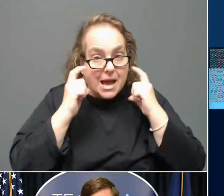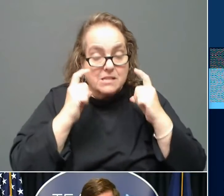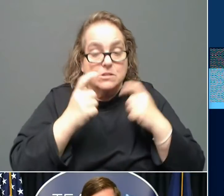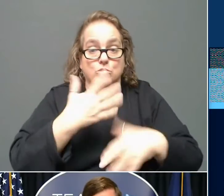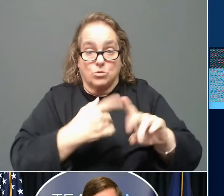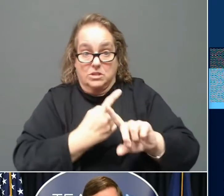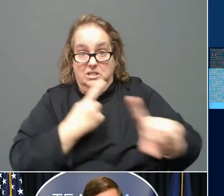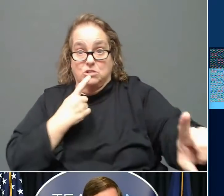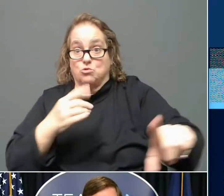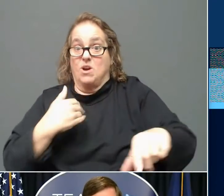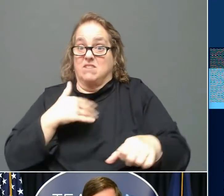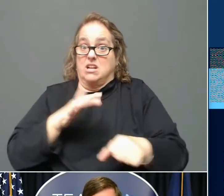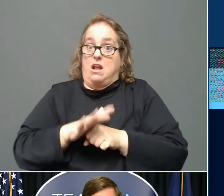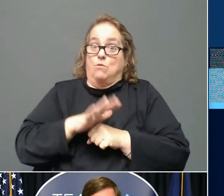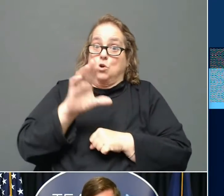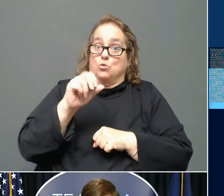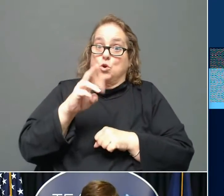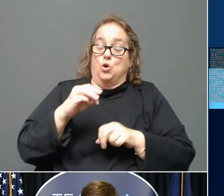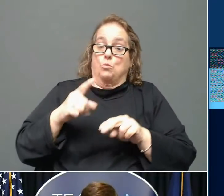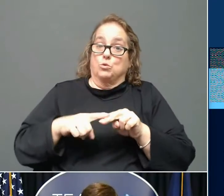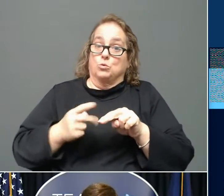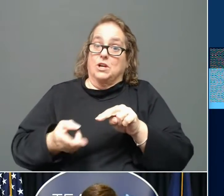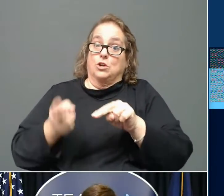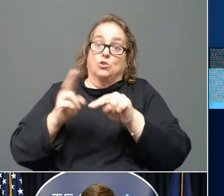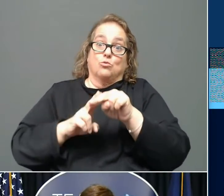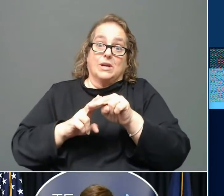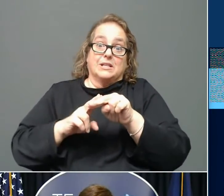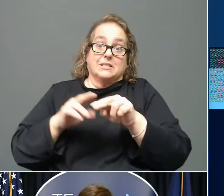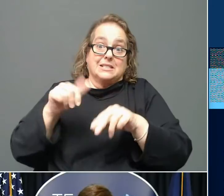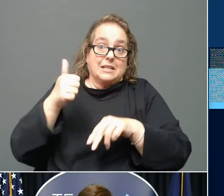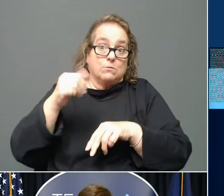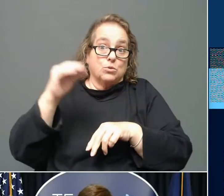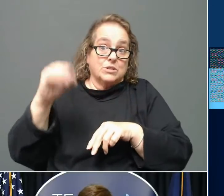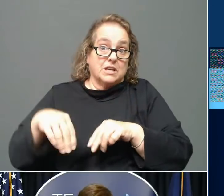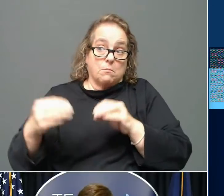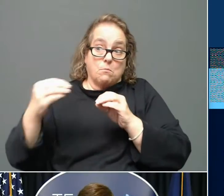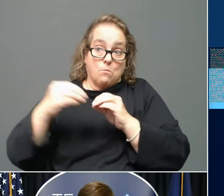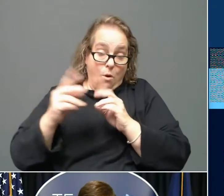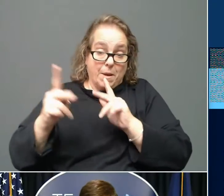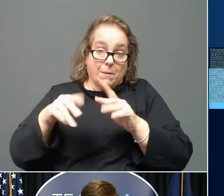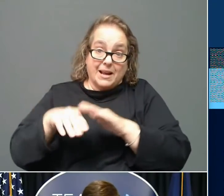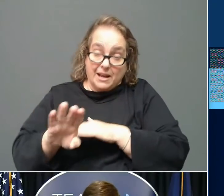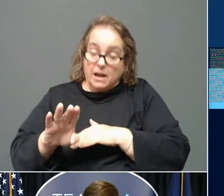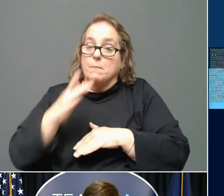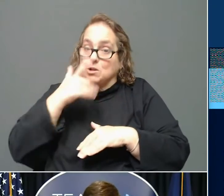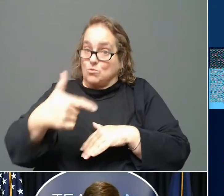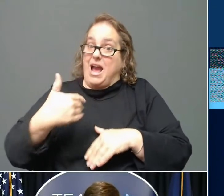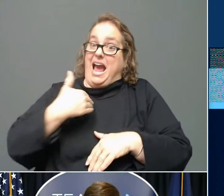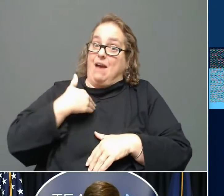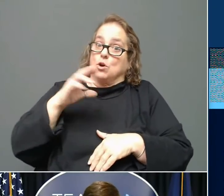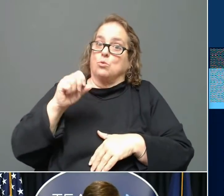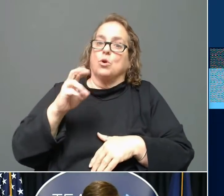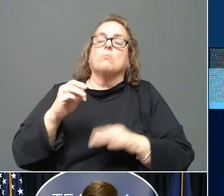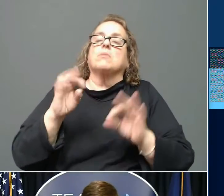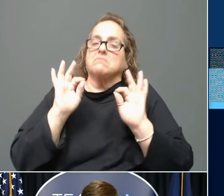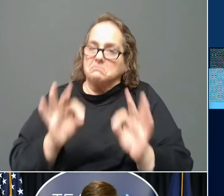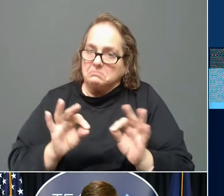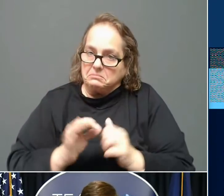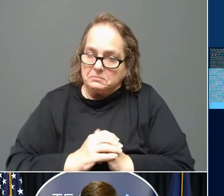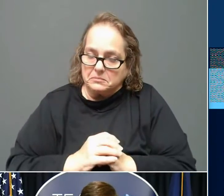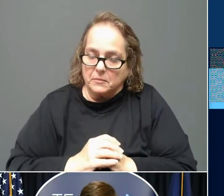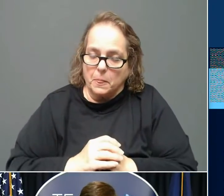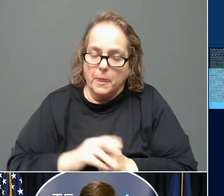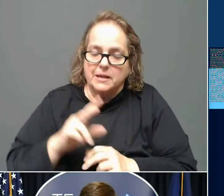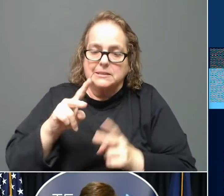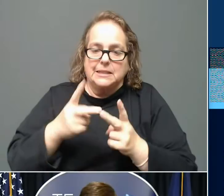requirements, and then the capacity requirement works. Second piece, we intend to increase